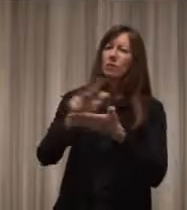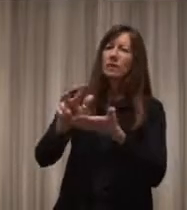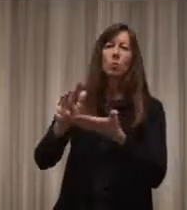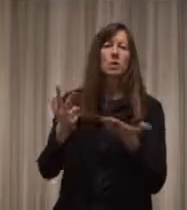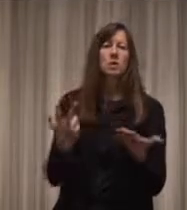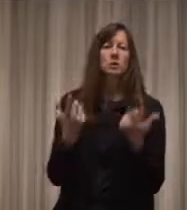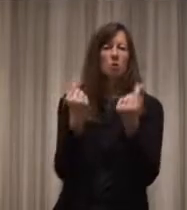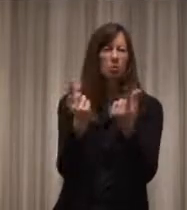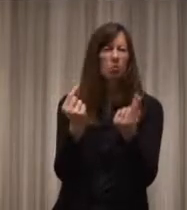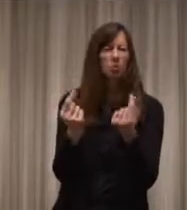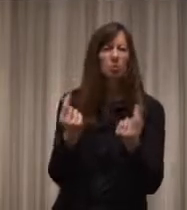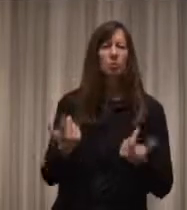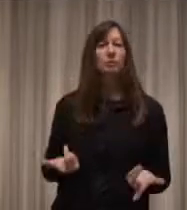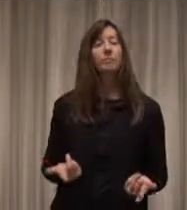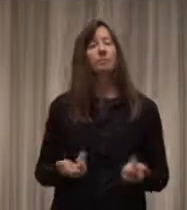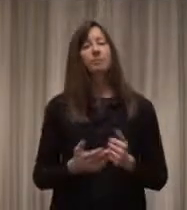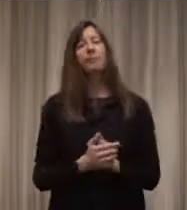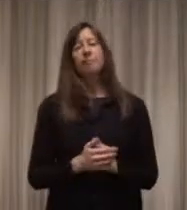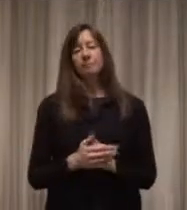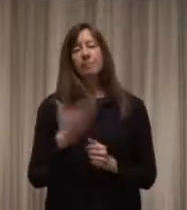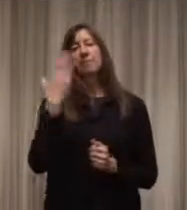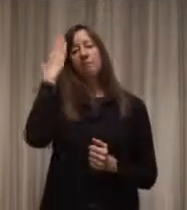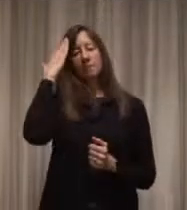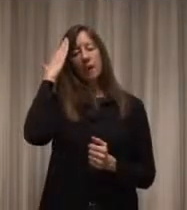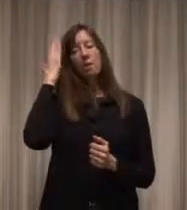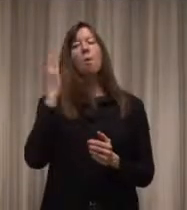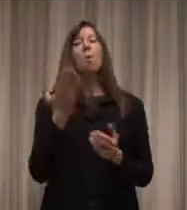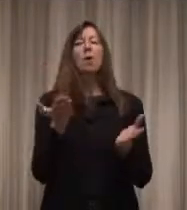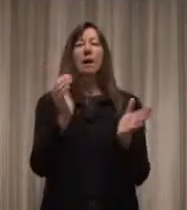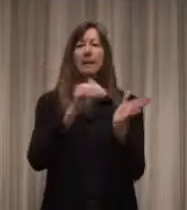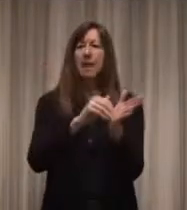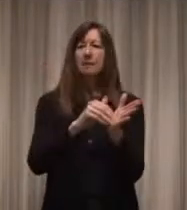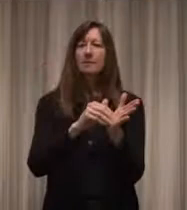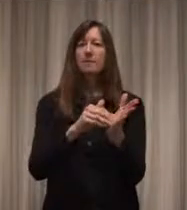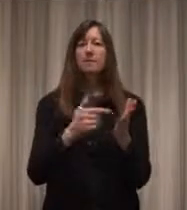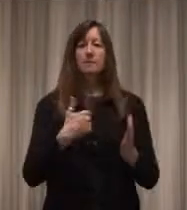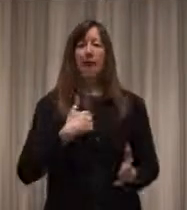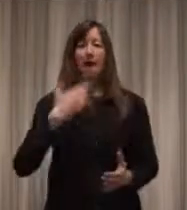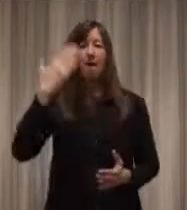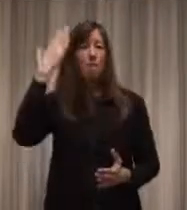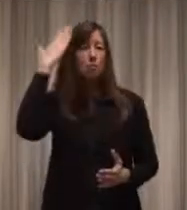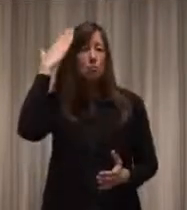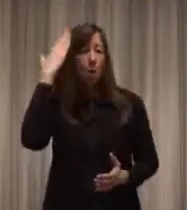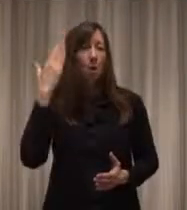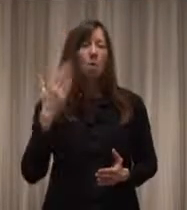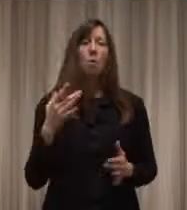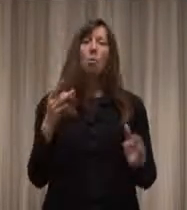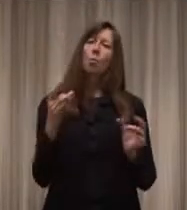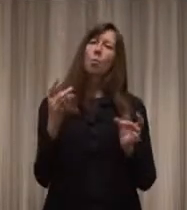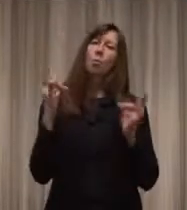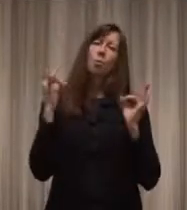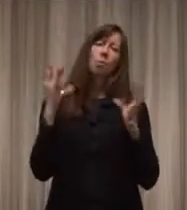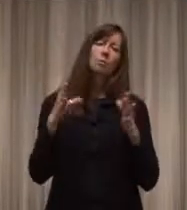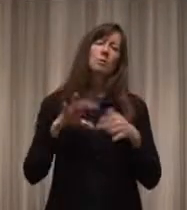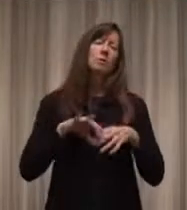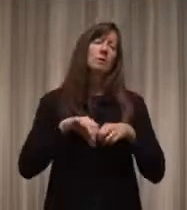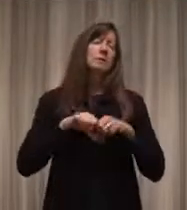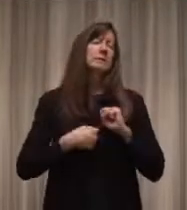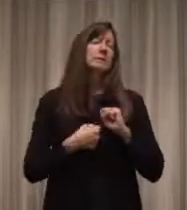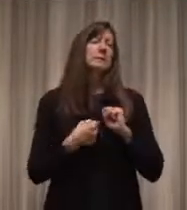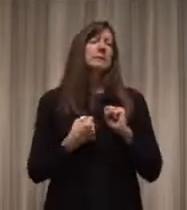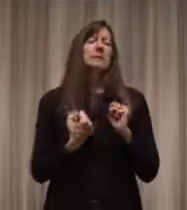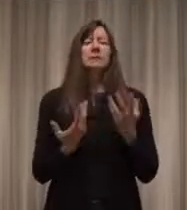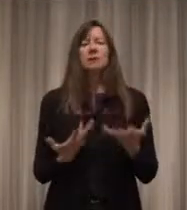absolutely just agonizing to have to know that there are so many that are both eligible, but more so living in